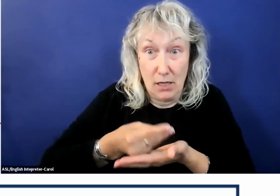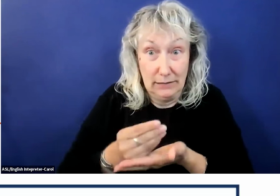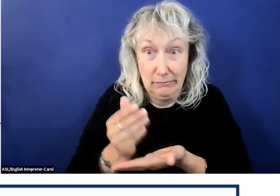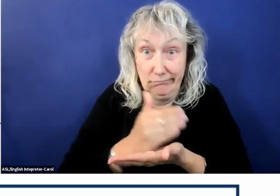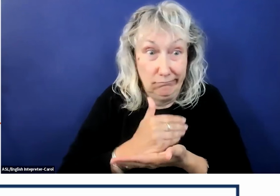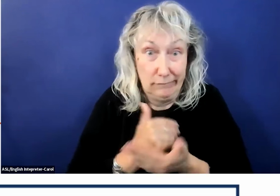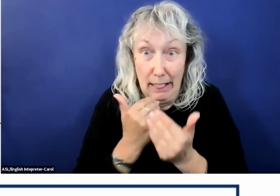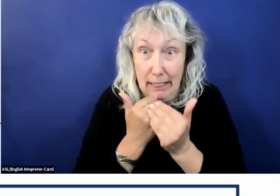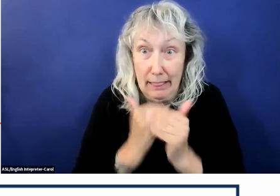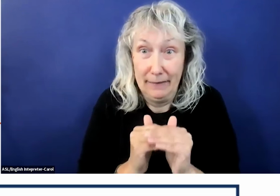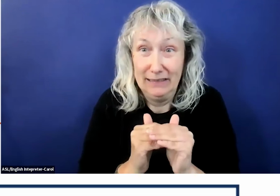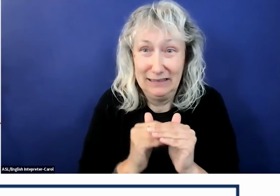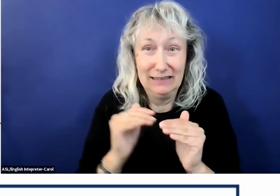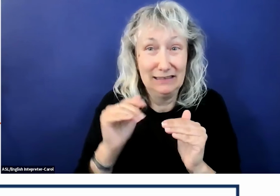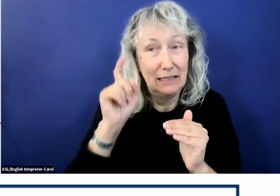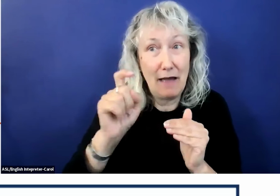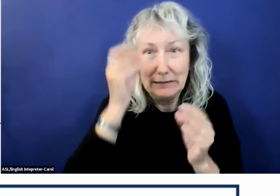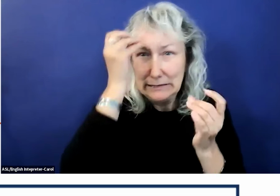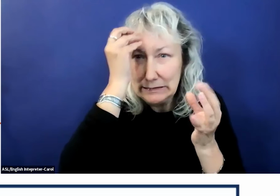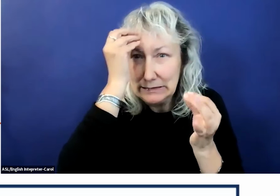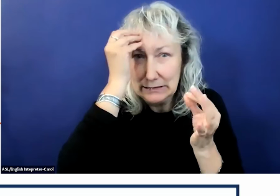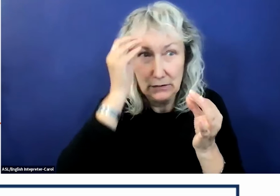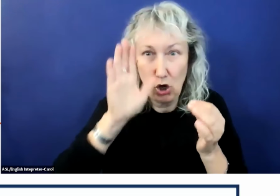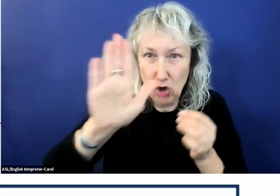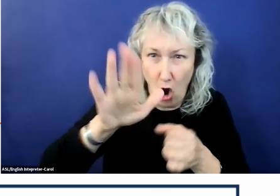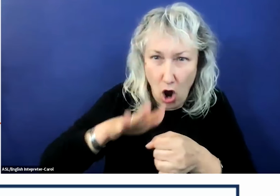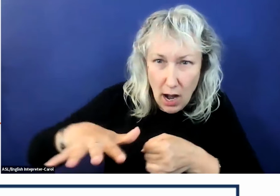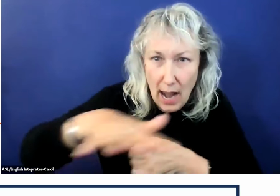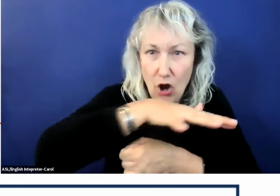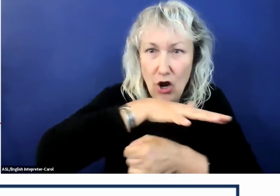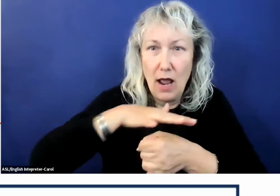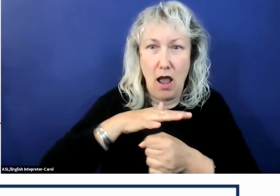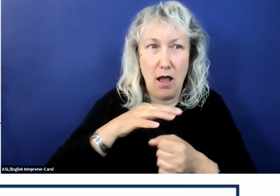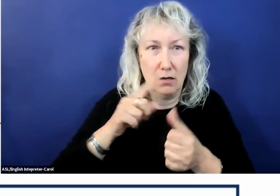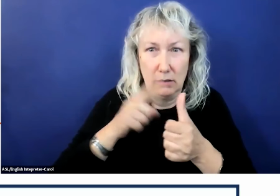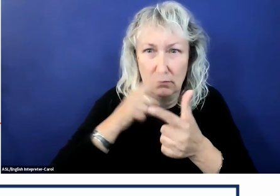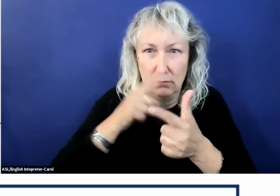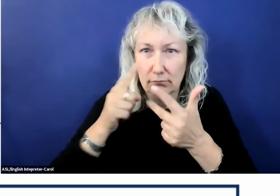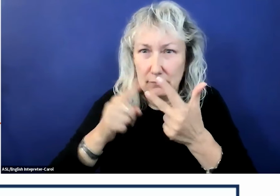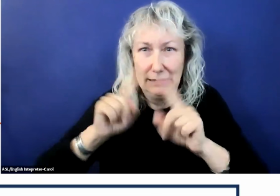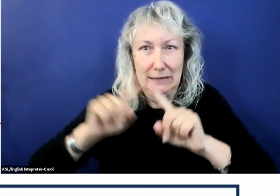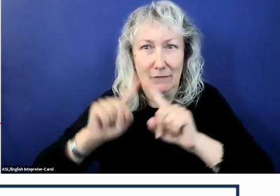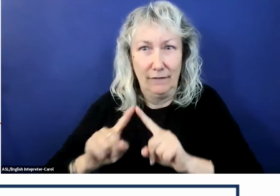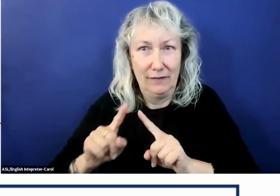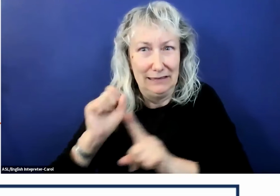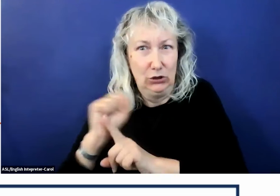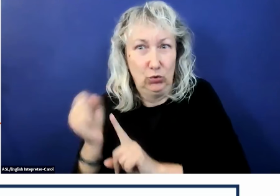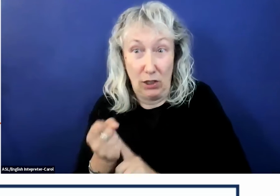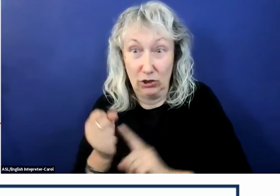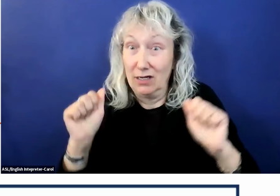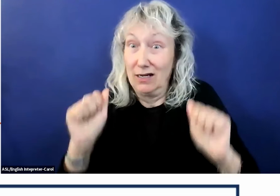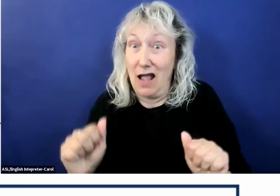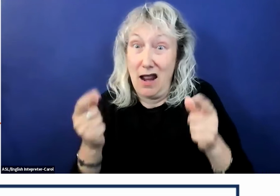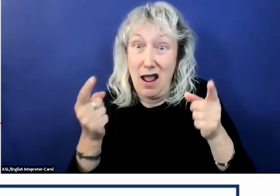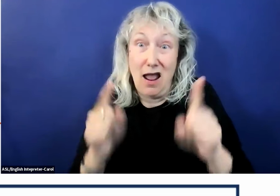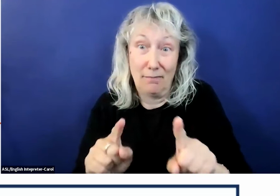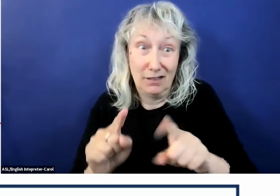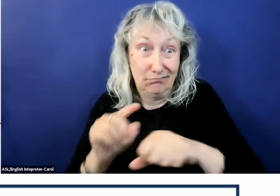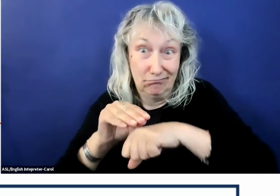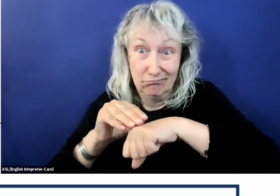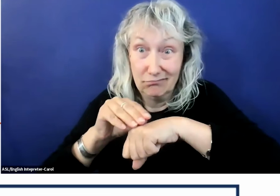occur in the area that you live in and prepare for that. All the things that I've mentioned could impact your ability